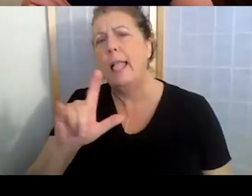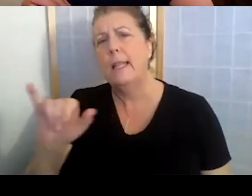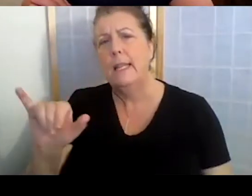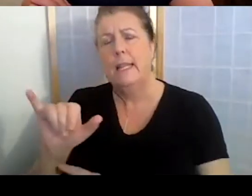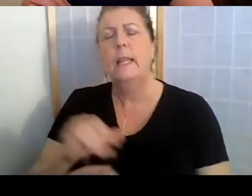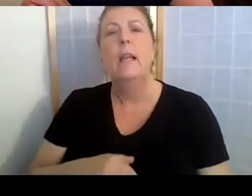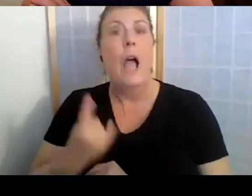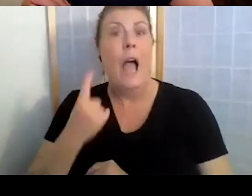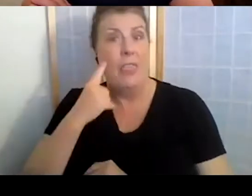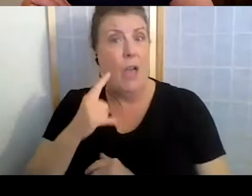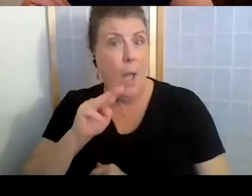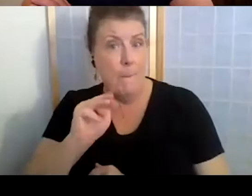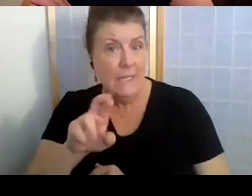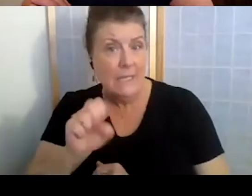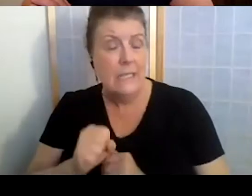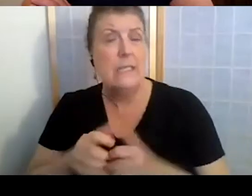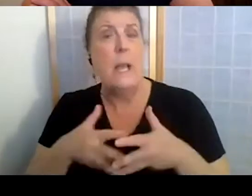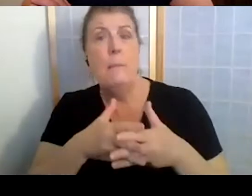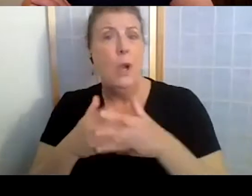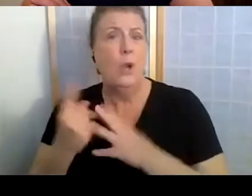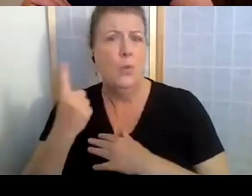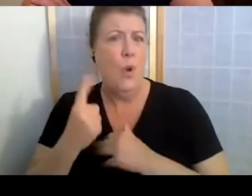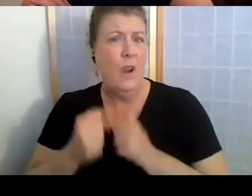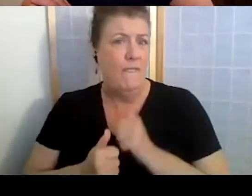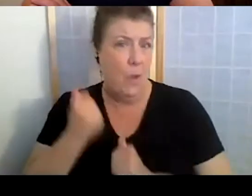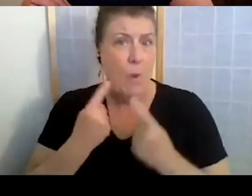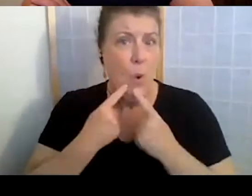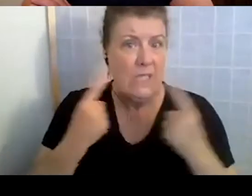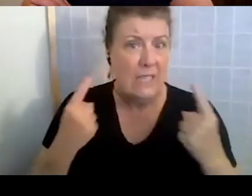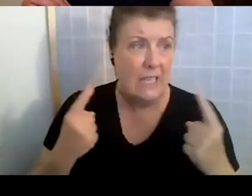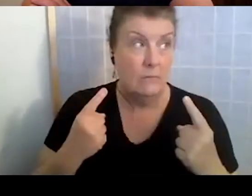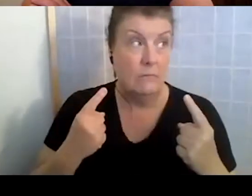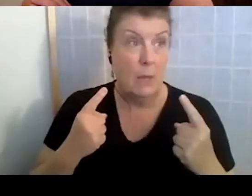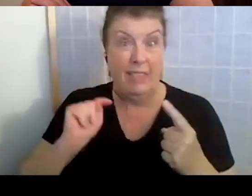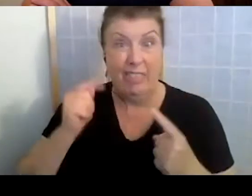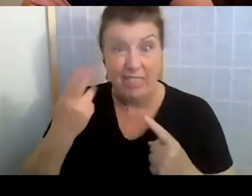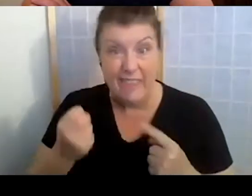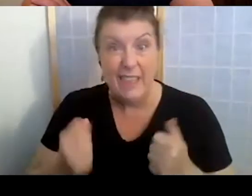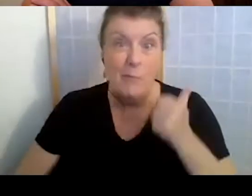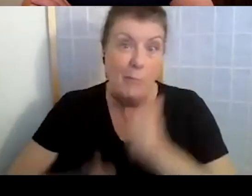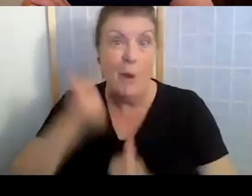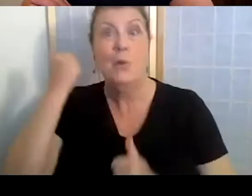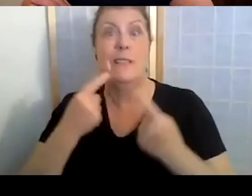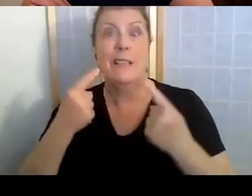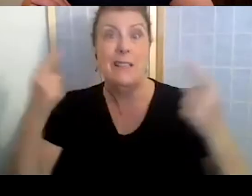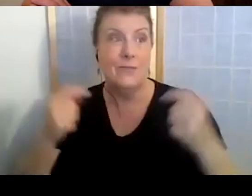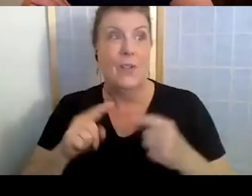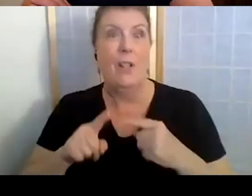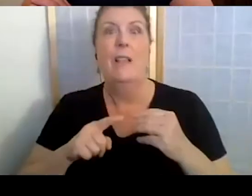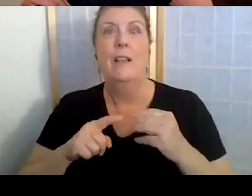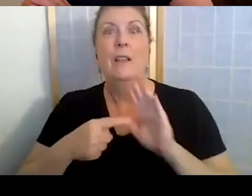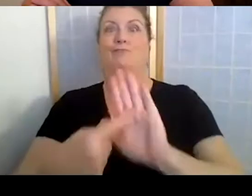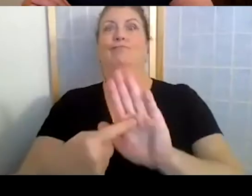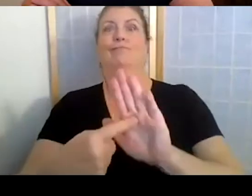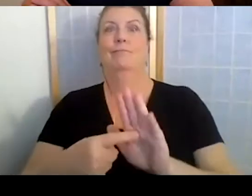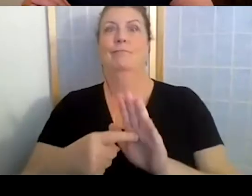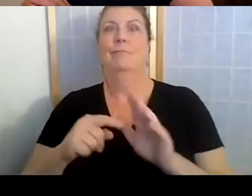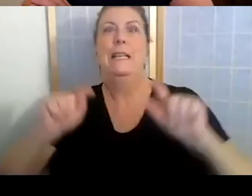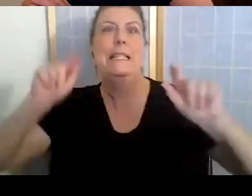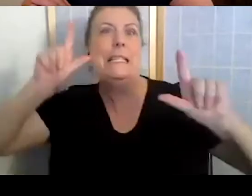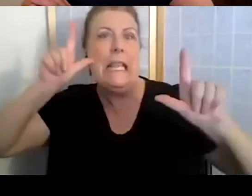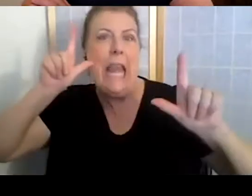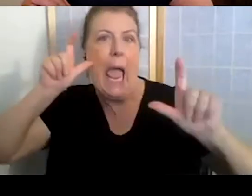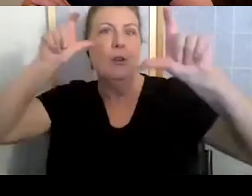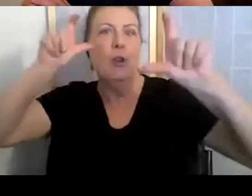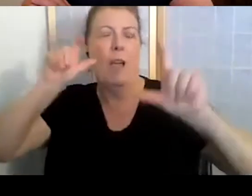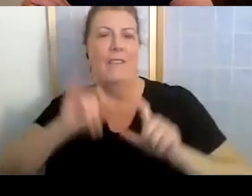successful, sort of snapshots of that intersectionality. You had fringe movements versus moderate movements. You had religious